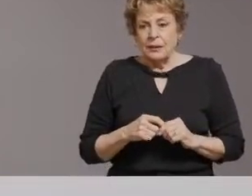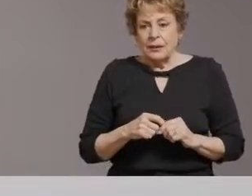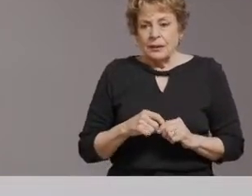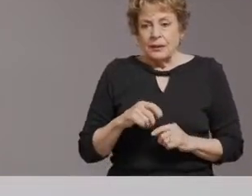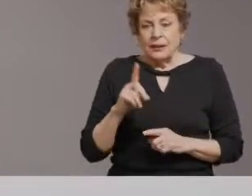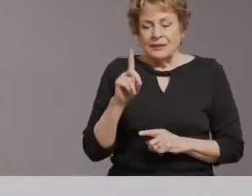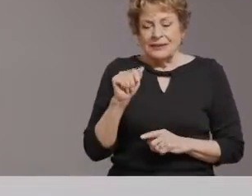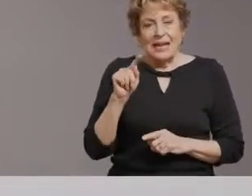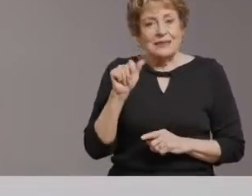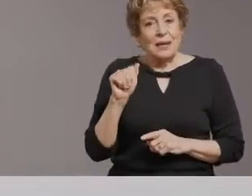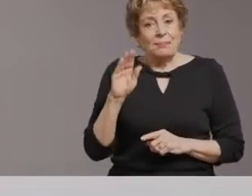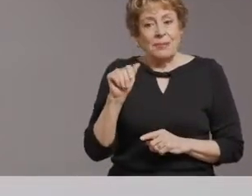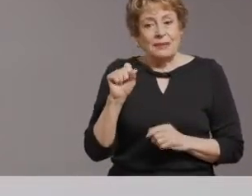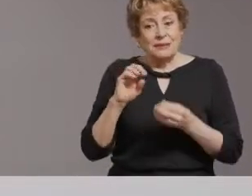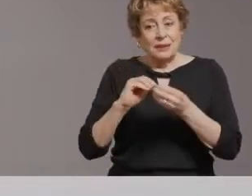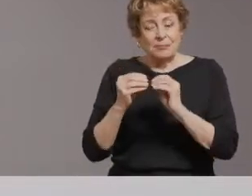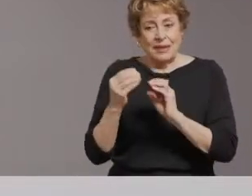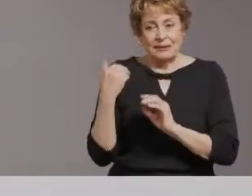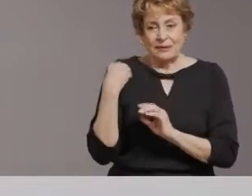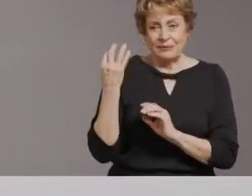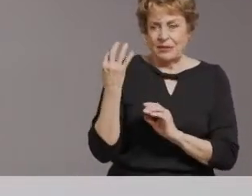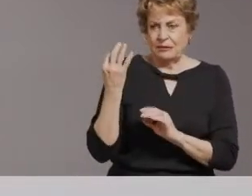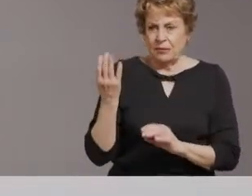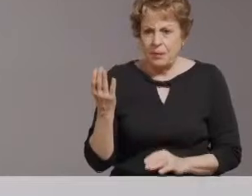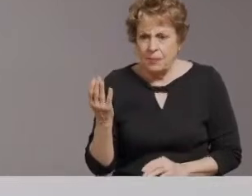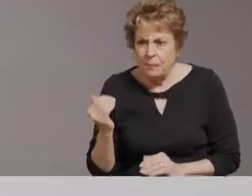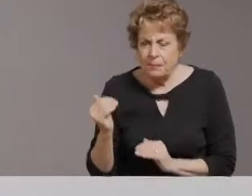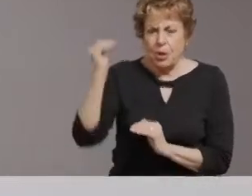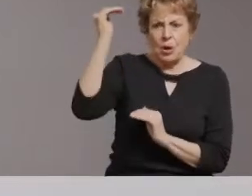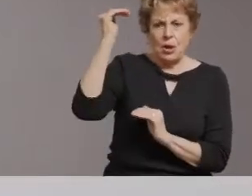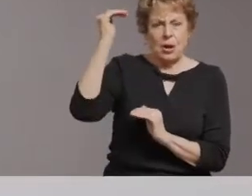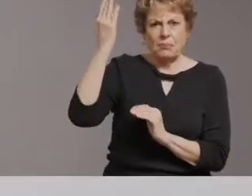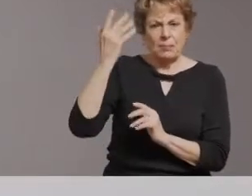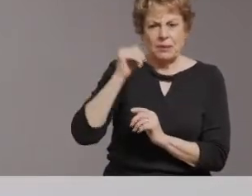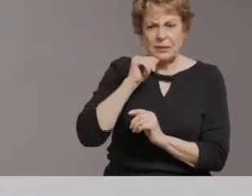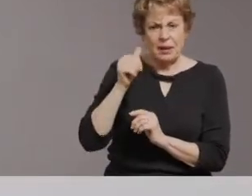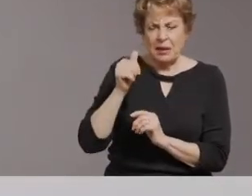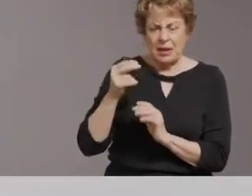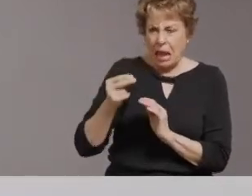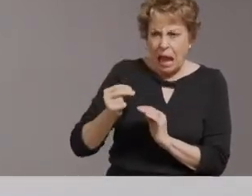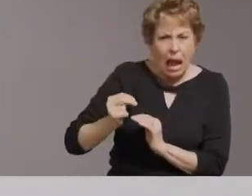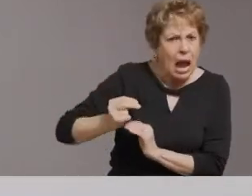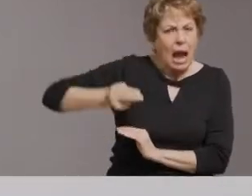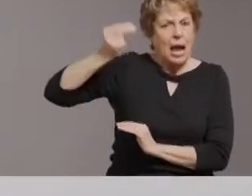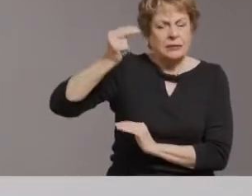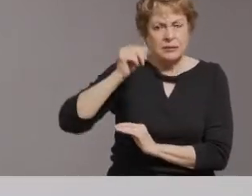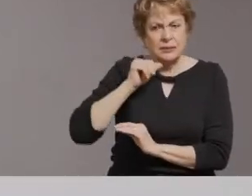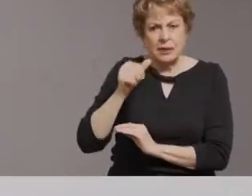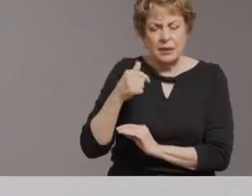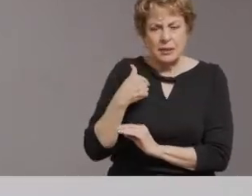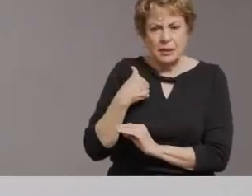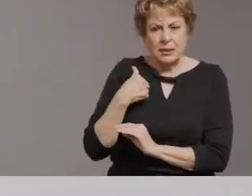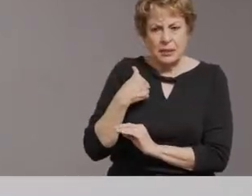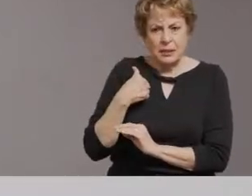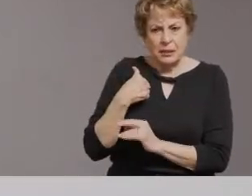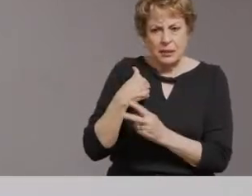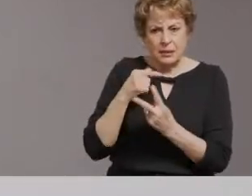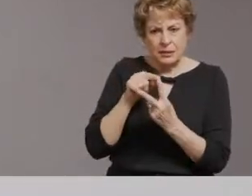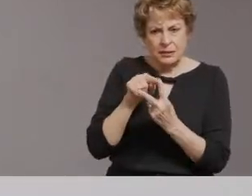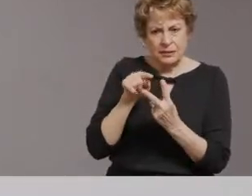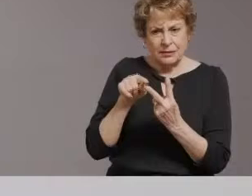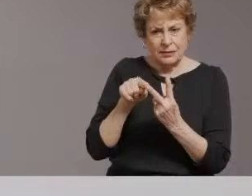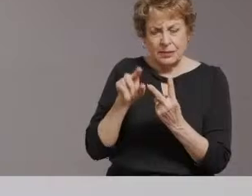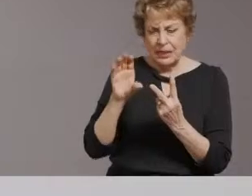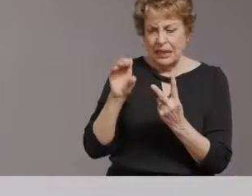numbers for Friday, primarily the Gila and Graham and the Navajo counties, saying that about 73 of these